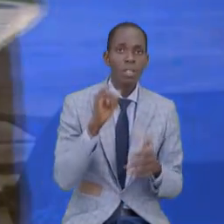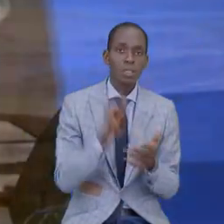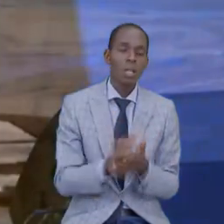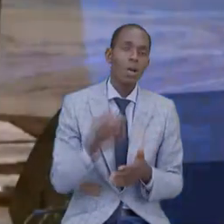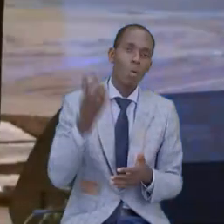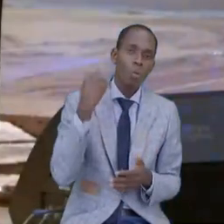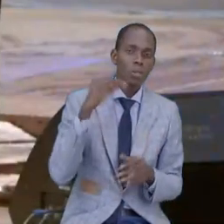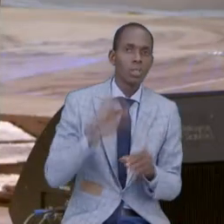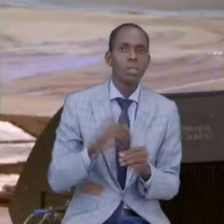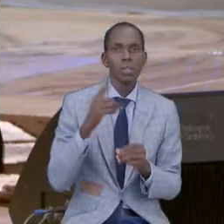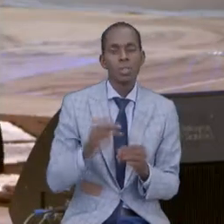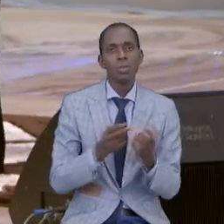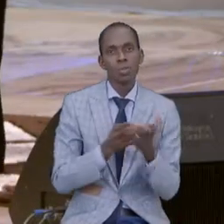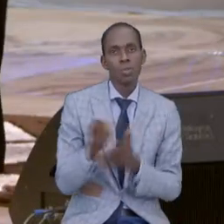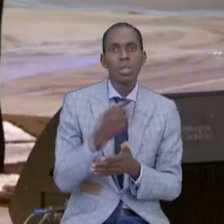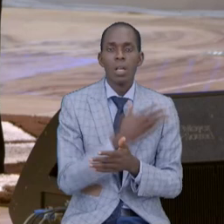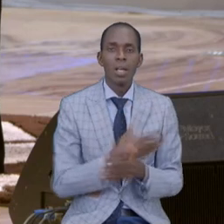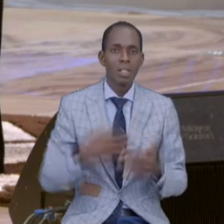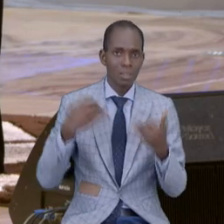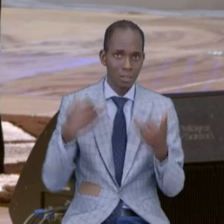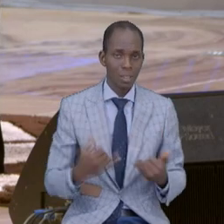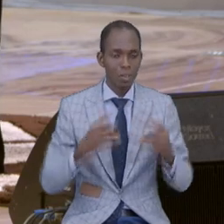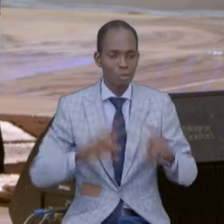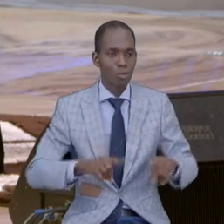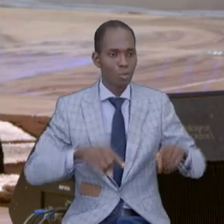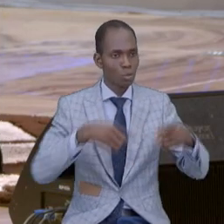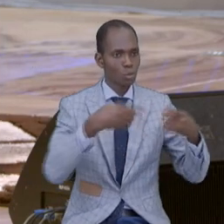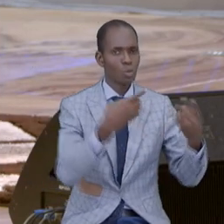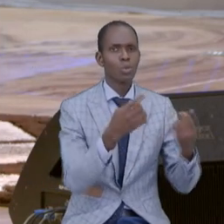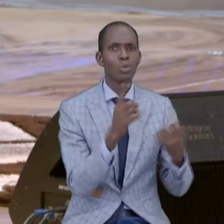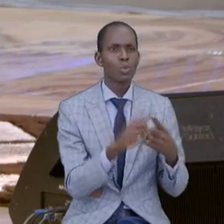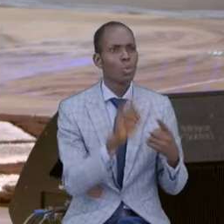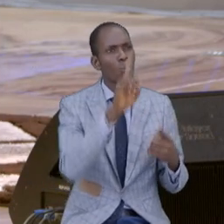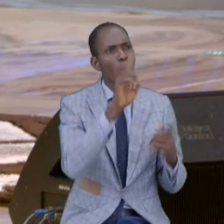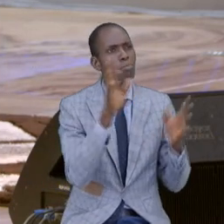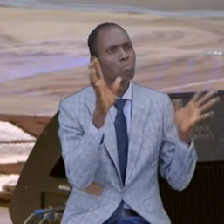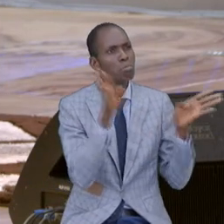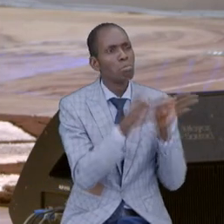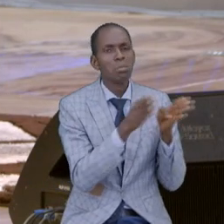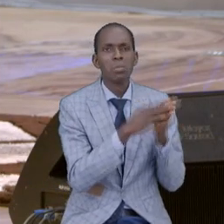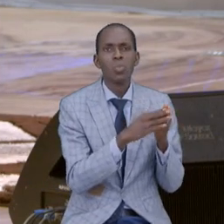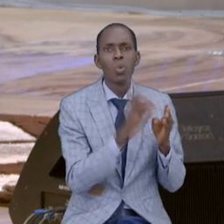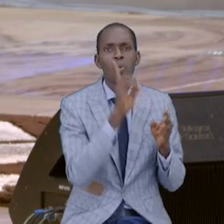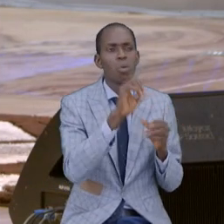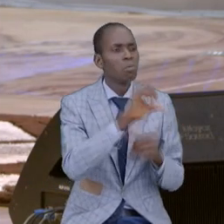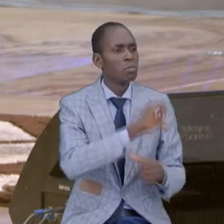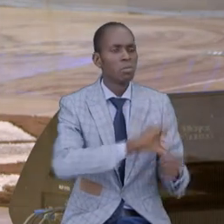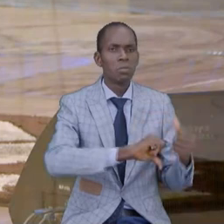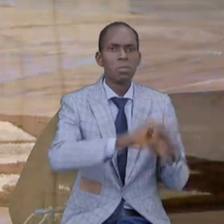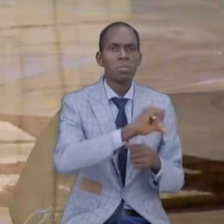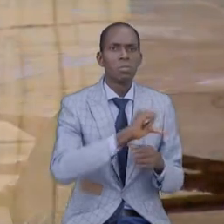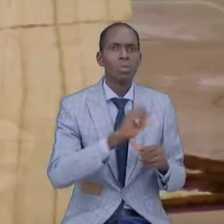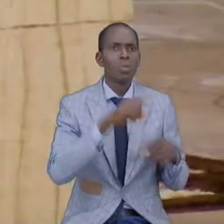the truth. And now he goes to maybe an assembly and a fellowship. He goes